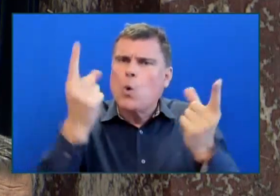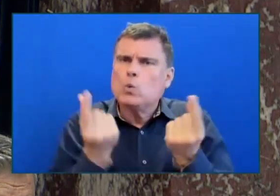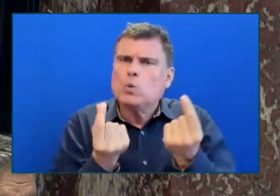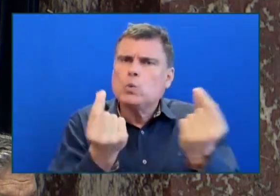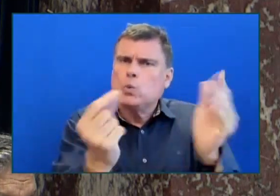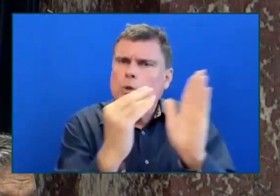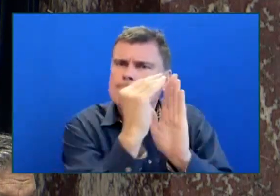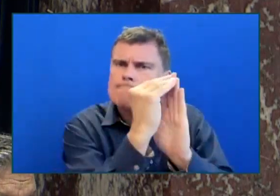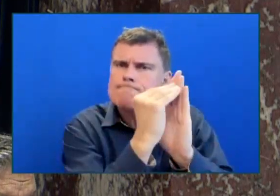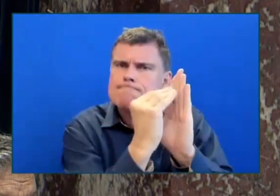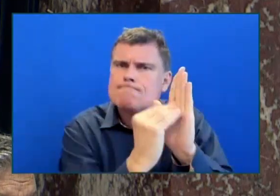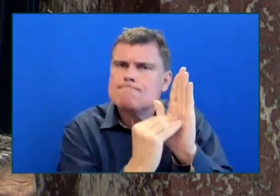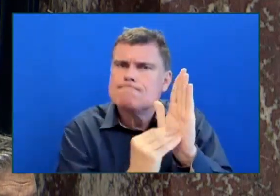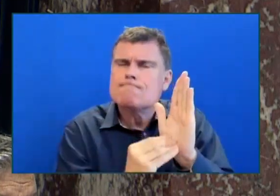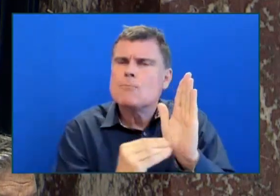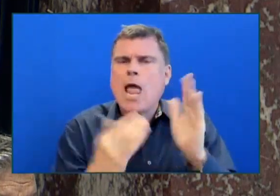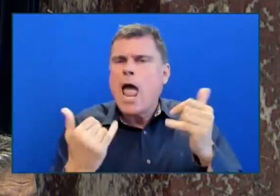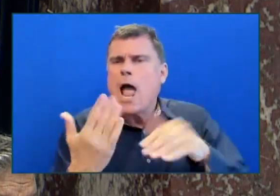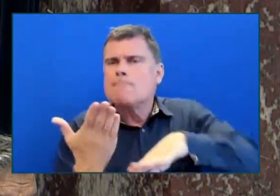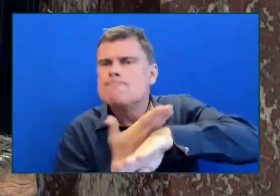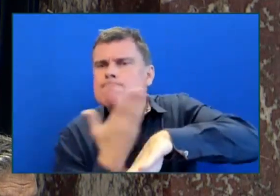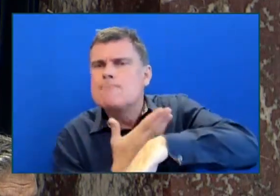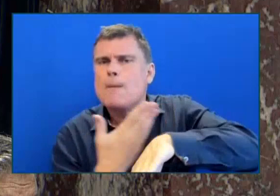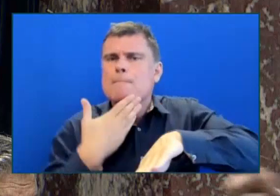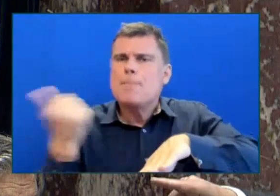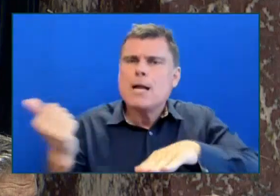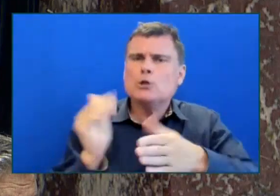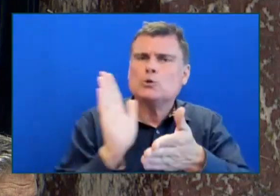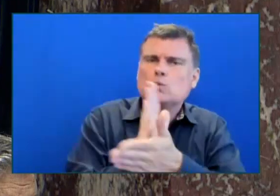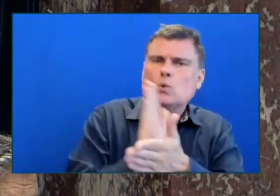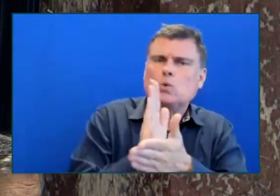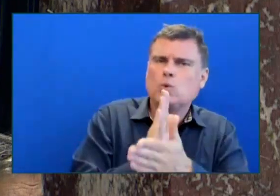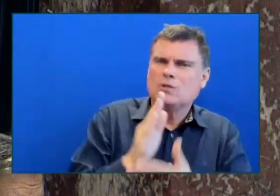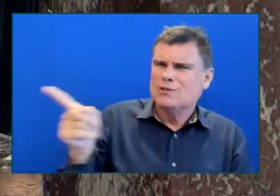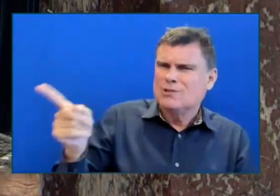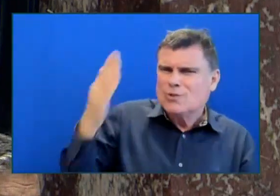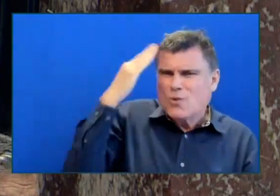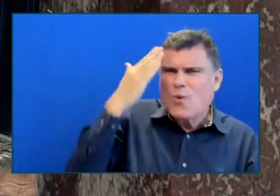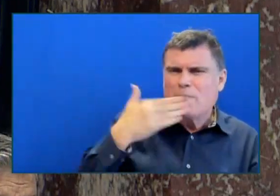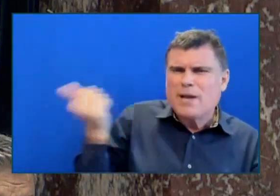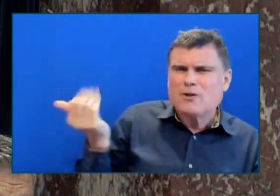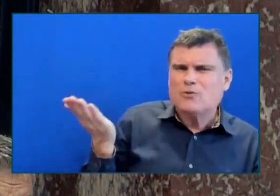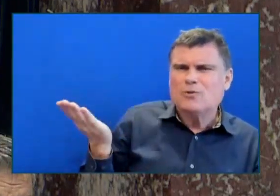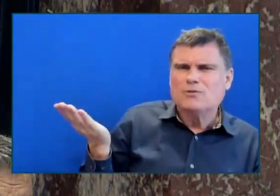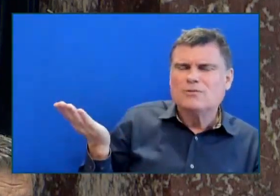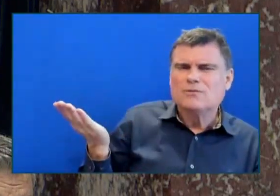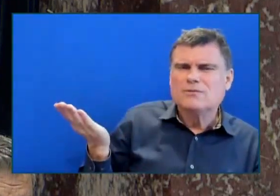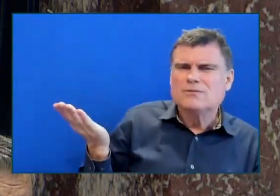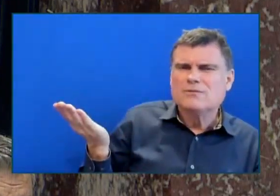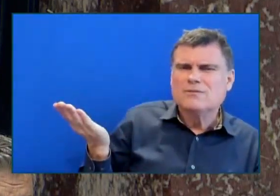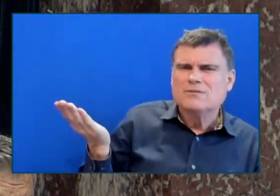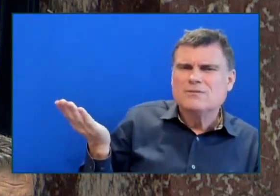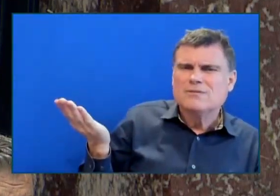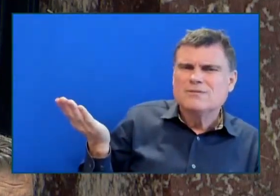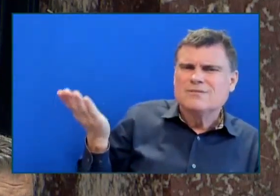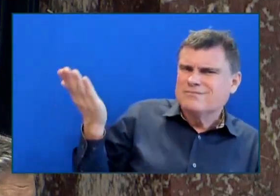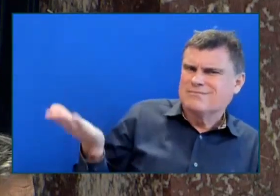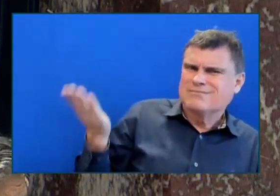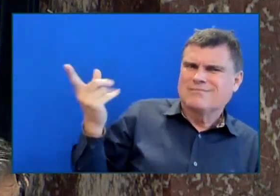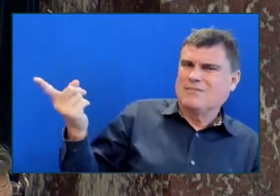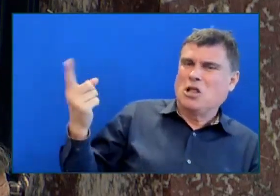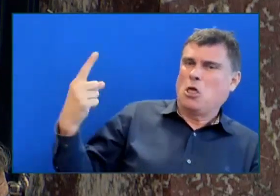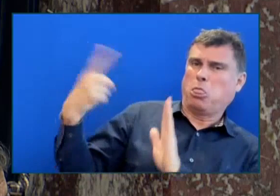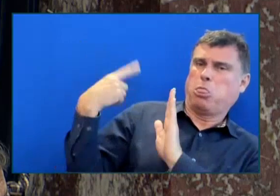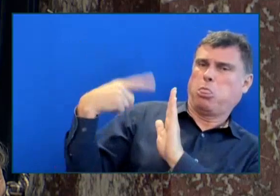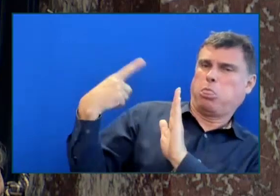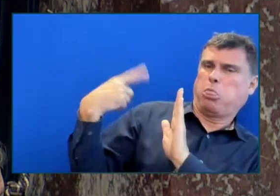this government know that we need to do better, given how frequently they eviscerated the official opposition now for underfunding education when they sat on this